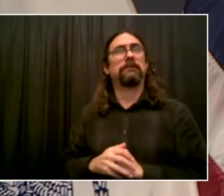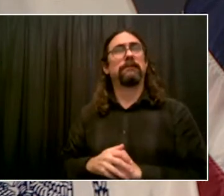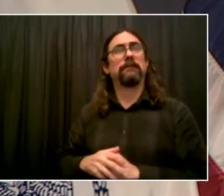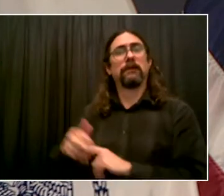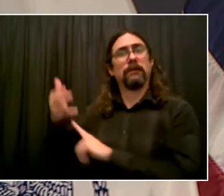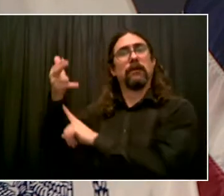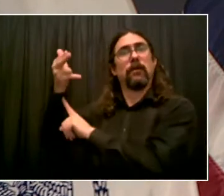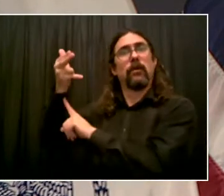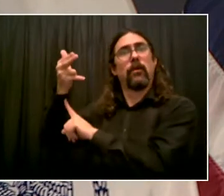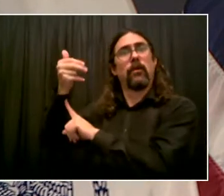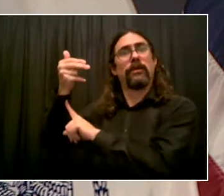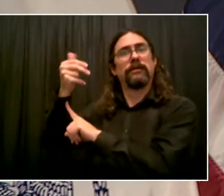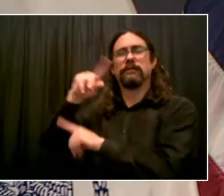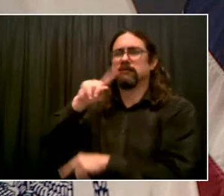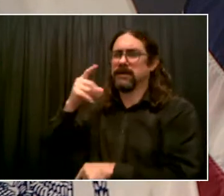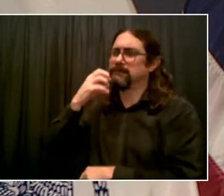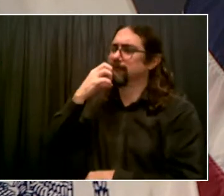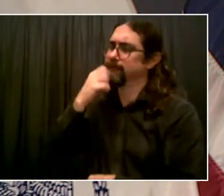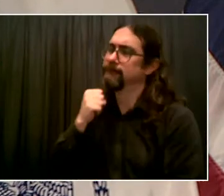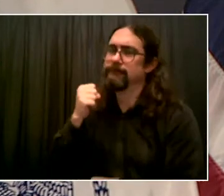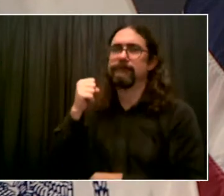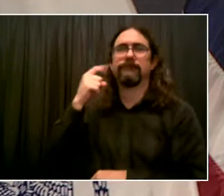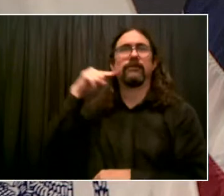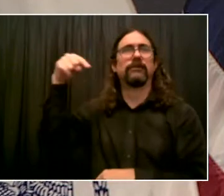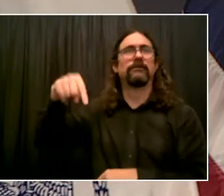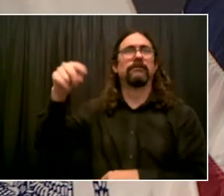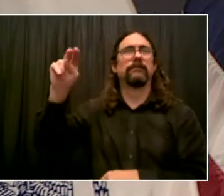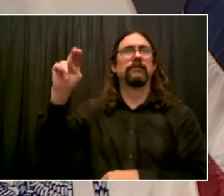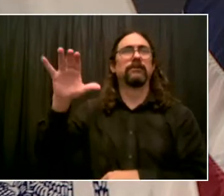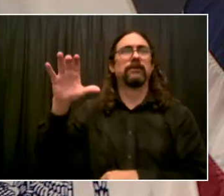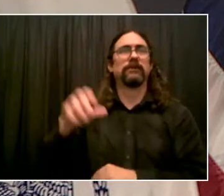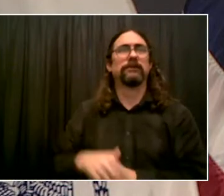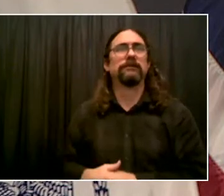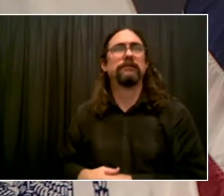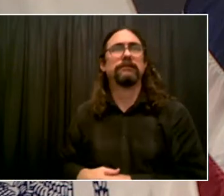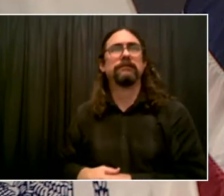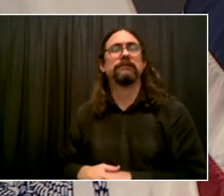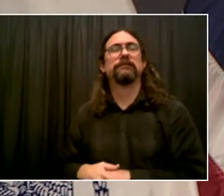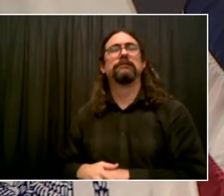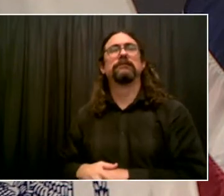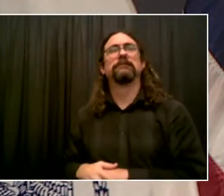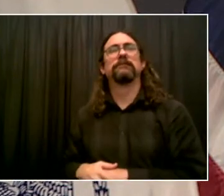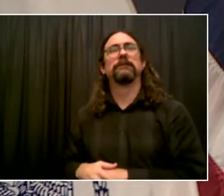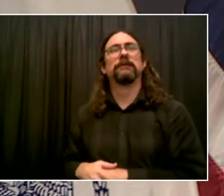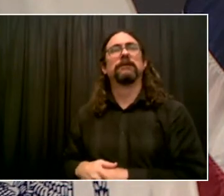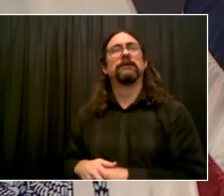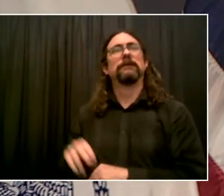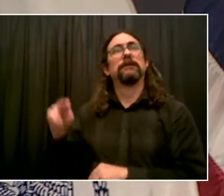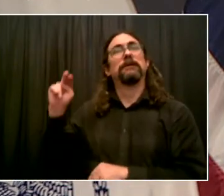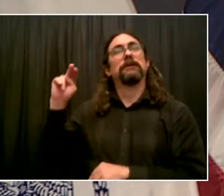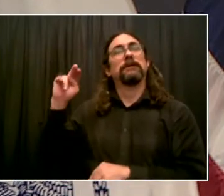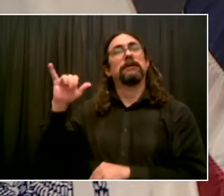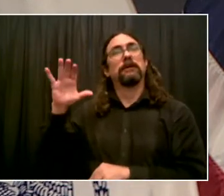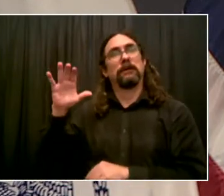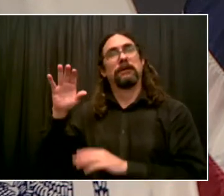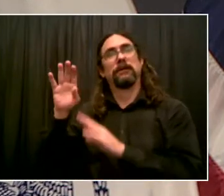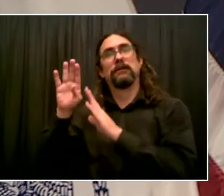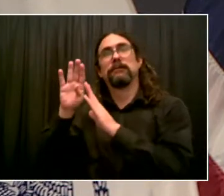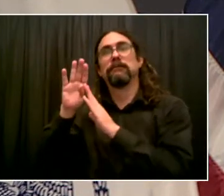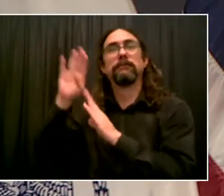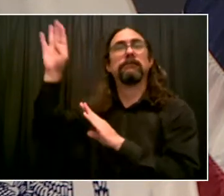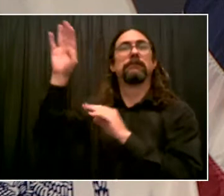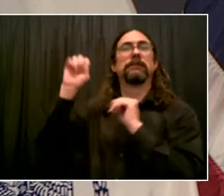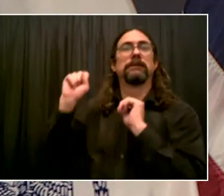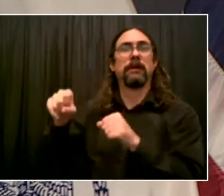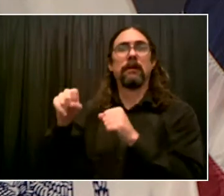working people in that industry that allowed everyone else to prosper. So they've been hurting for a long time. I would argue with